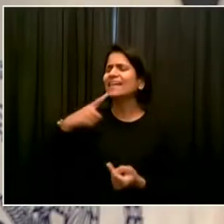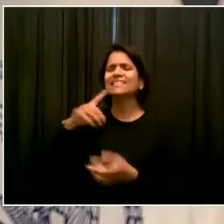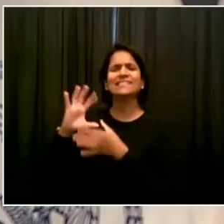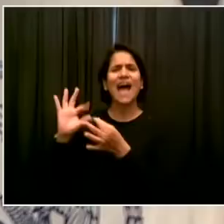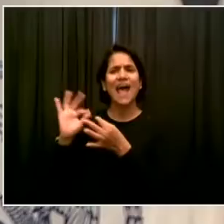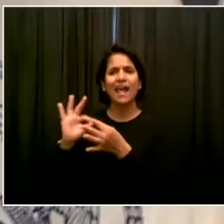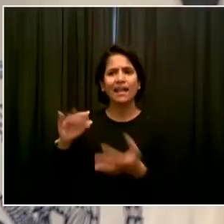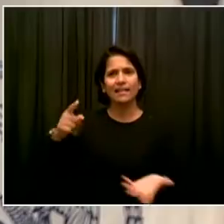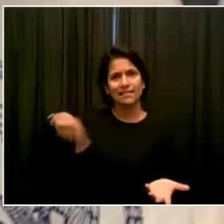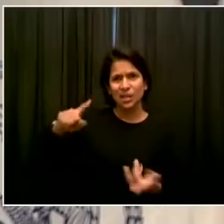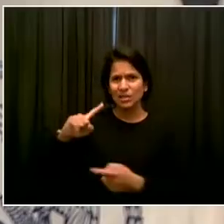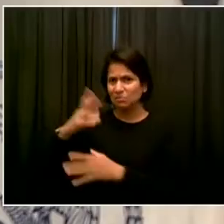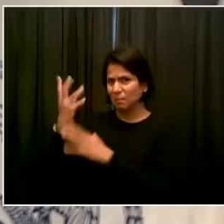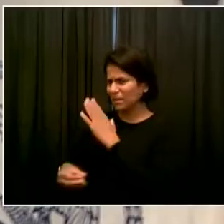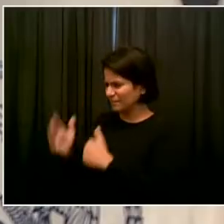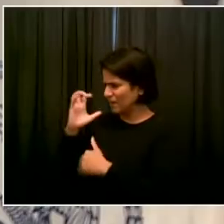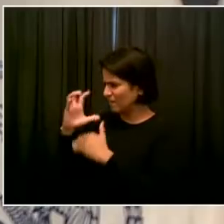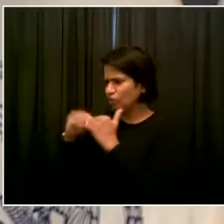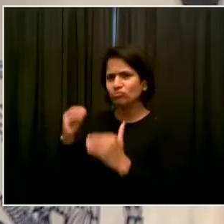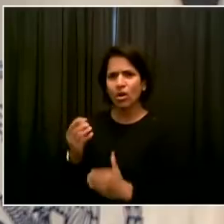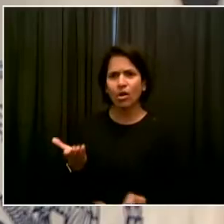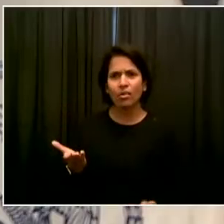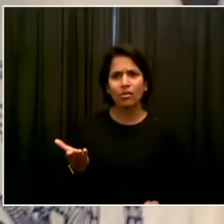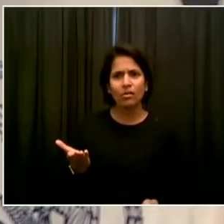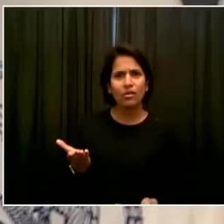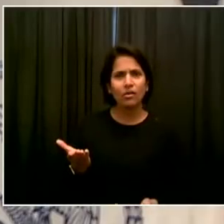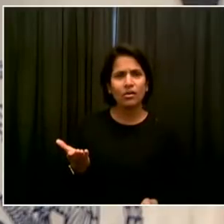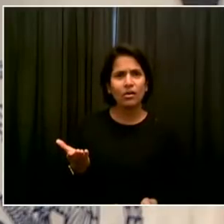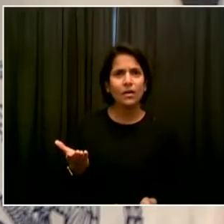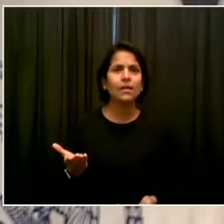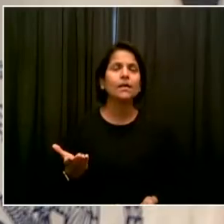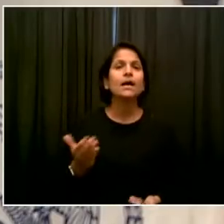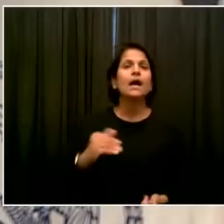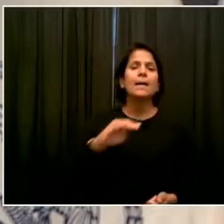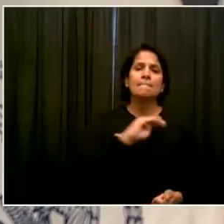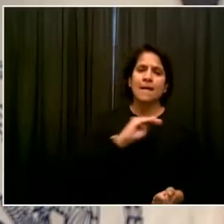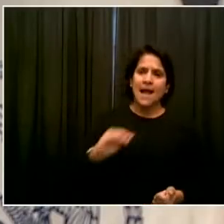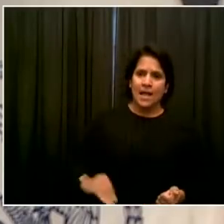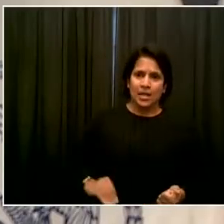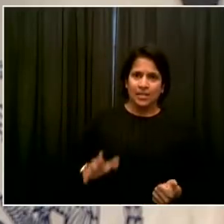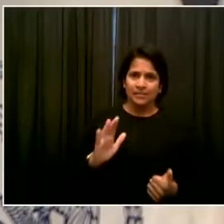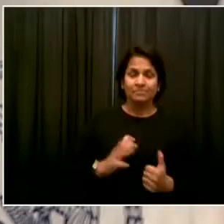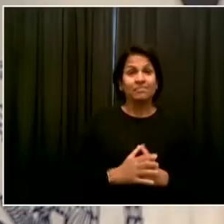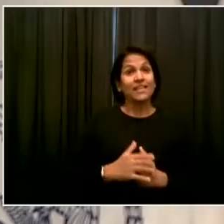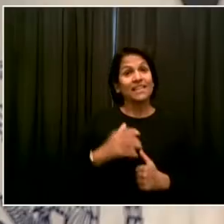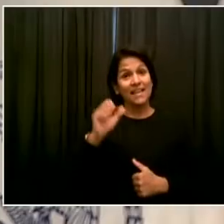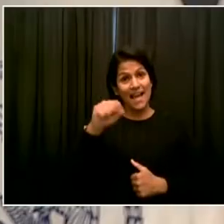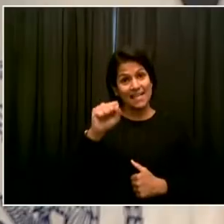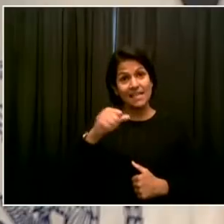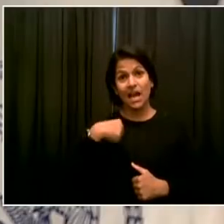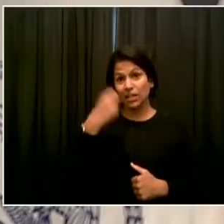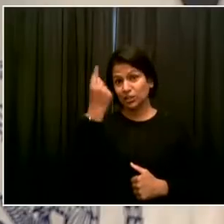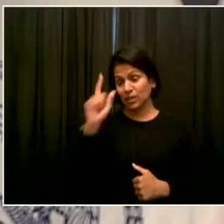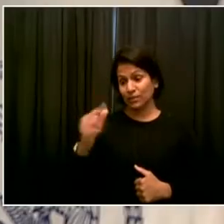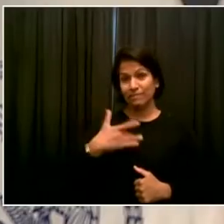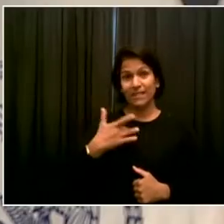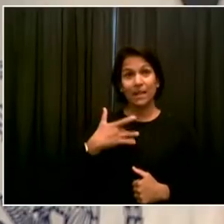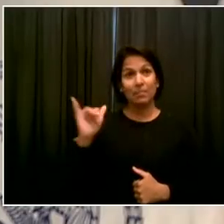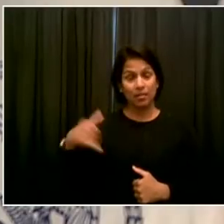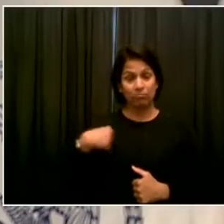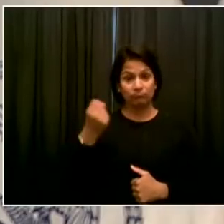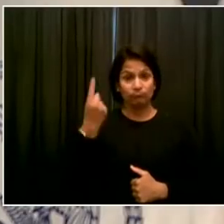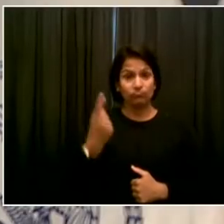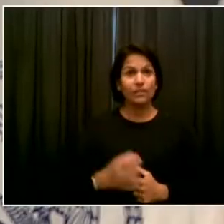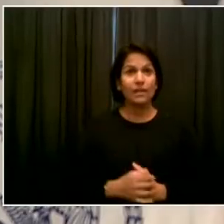their colleagues will? Yeah, Katie, you've sometimes asked me, do I understand how people feel? I absolutely understand how people feel. I'm someone who, you know, I didn't get an incentive,